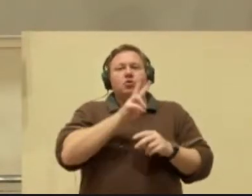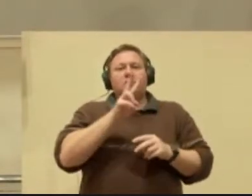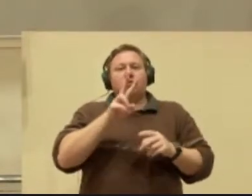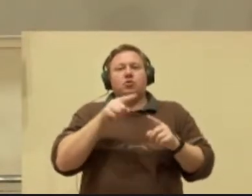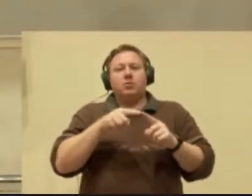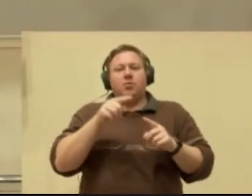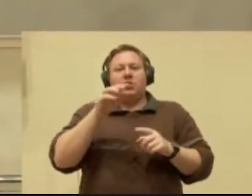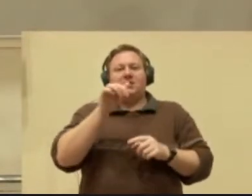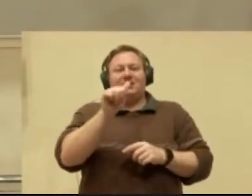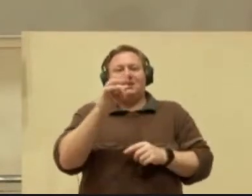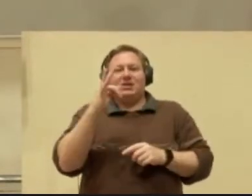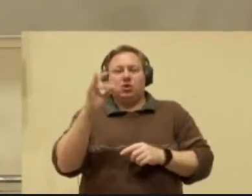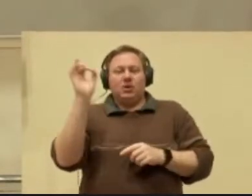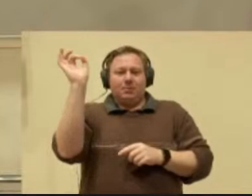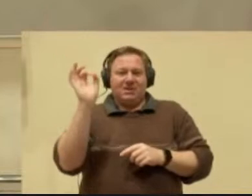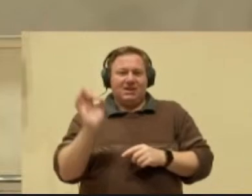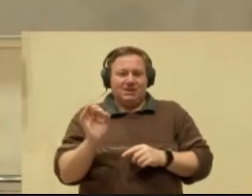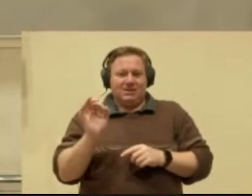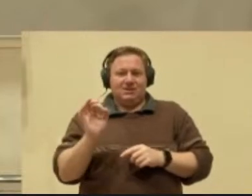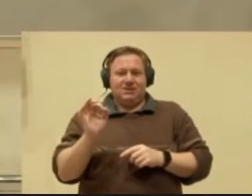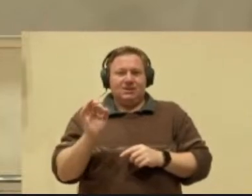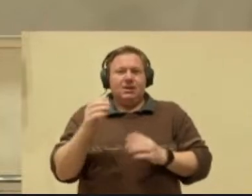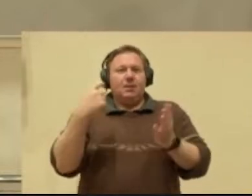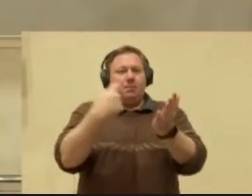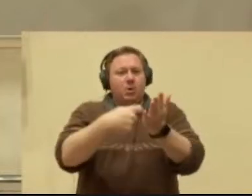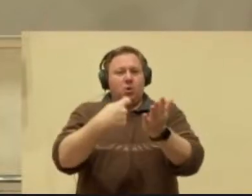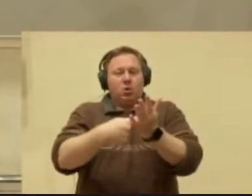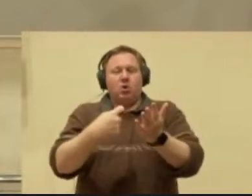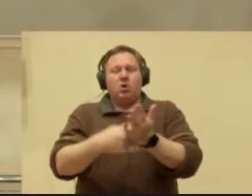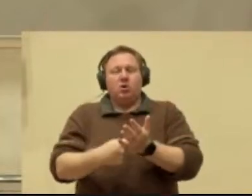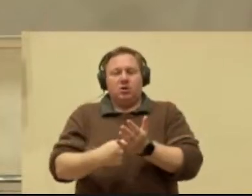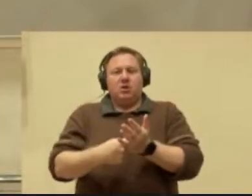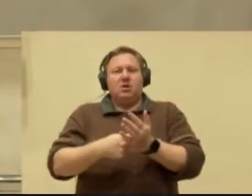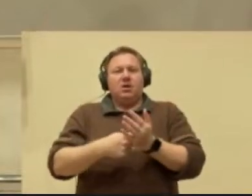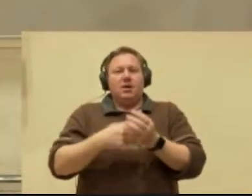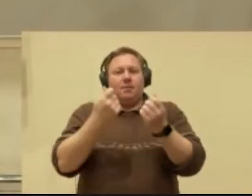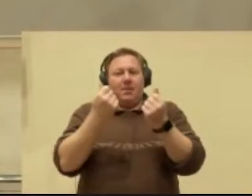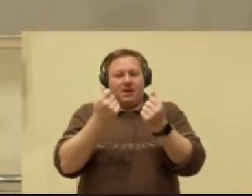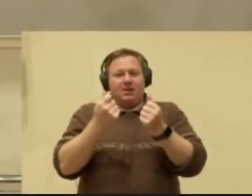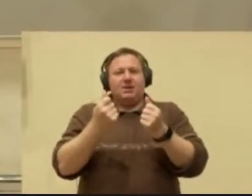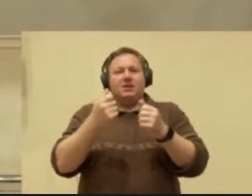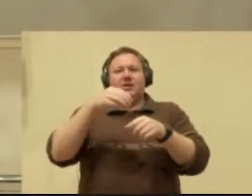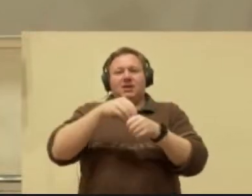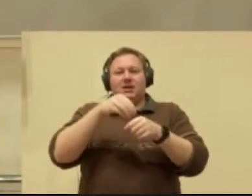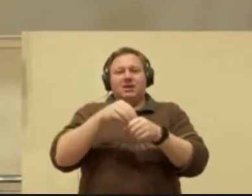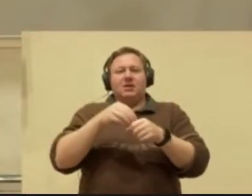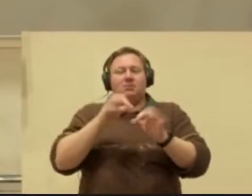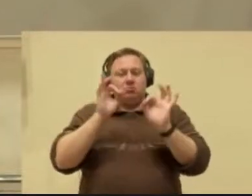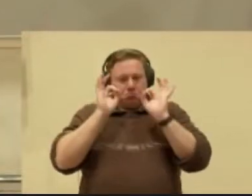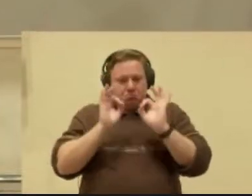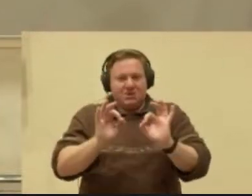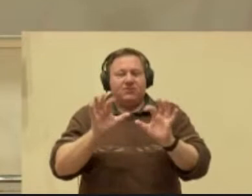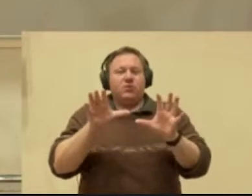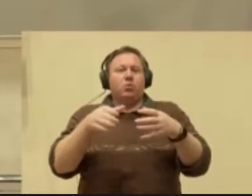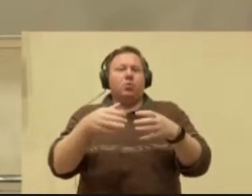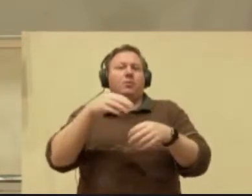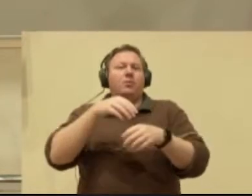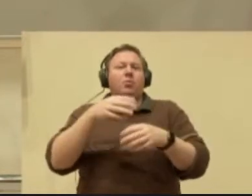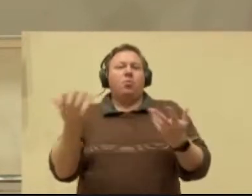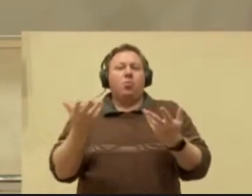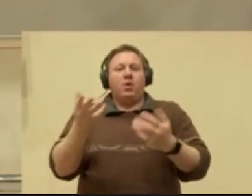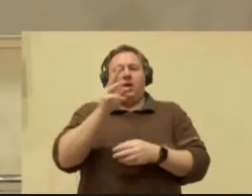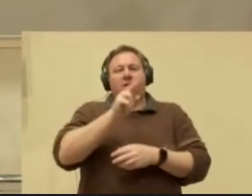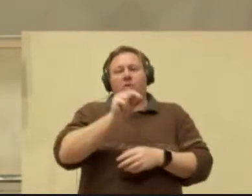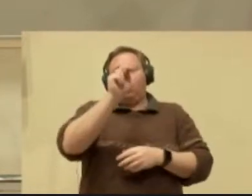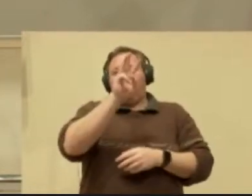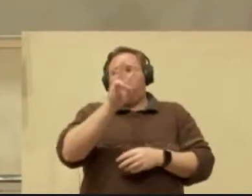of the procured amount of the designated groups inside the northwest province honorable deputy